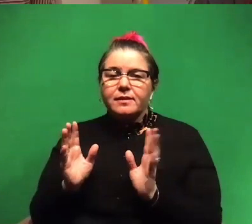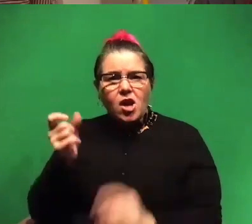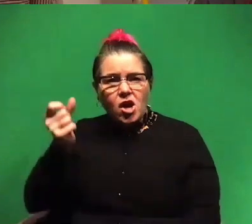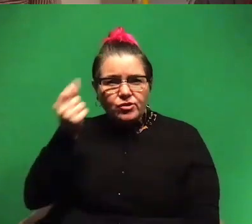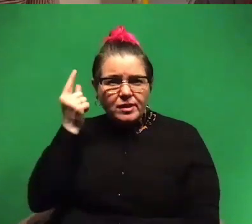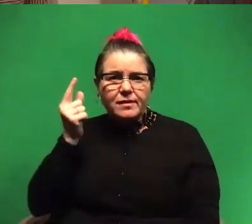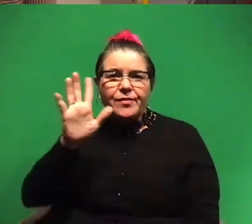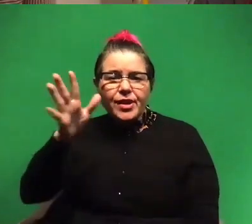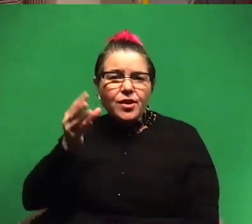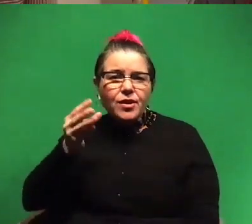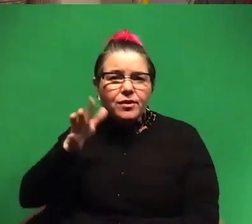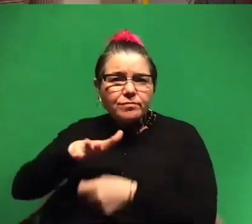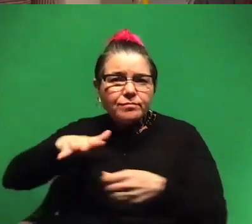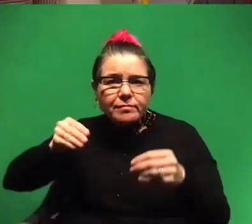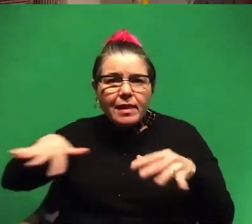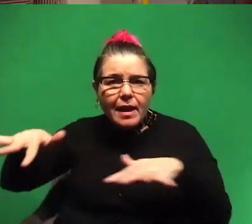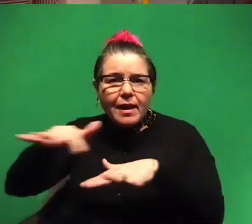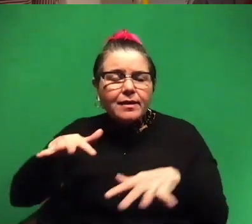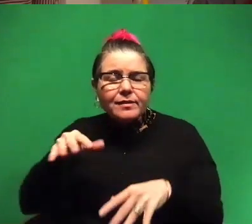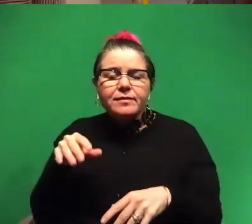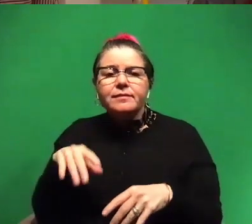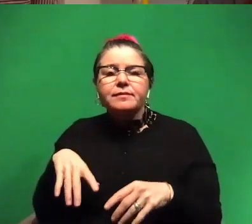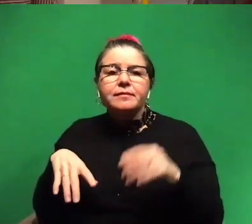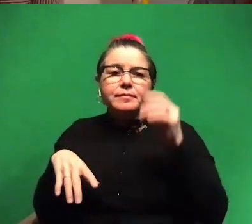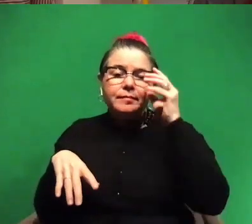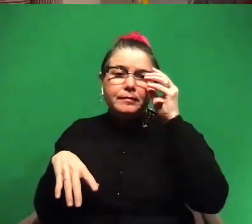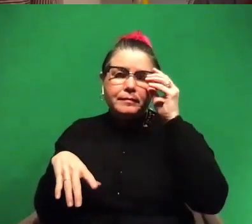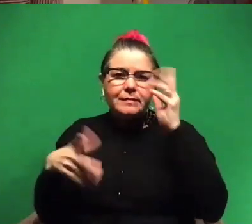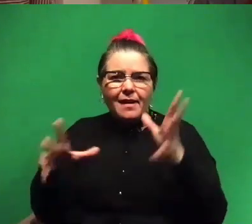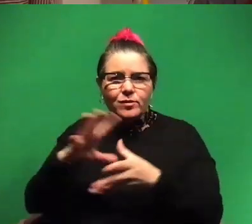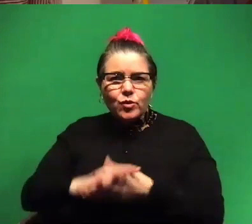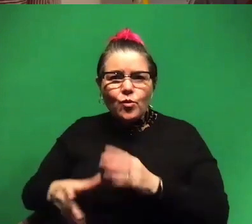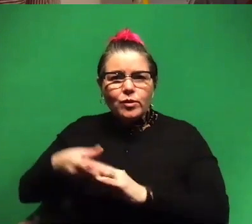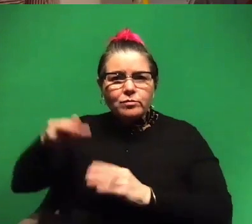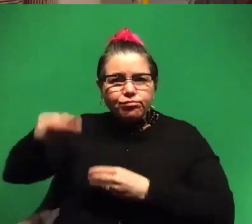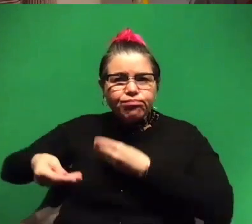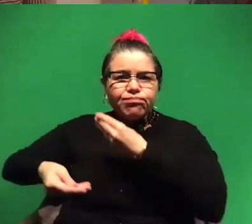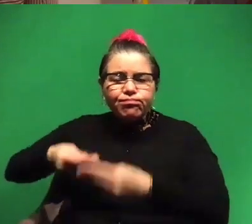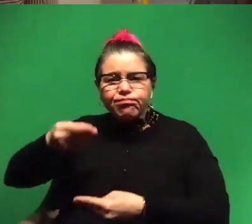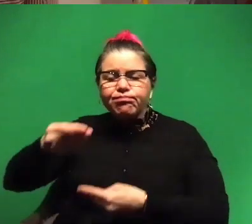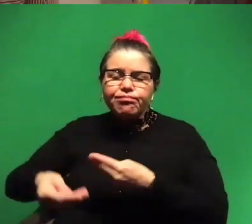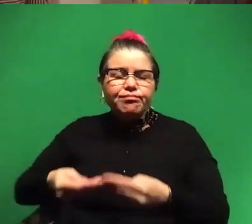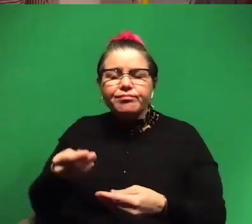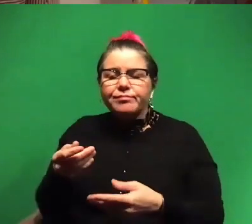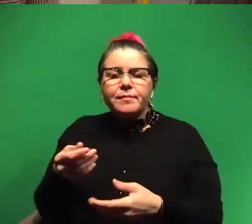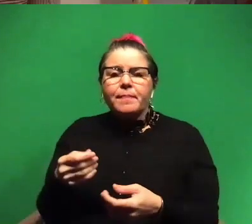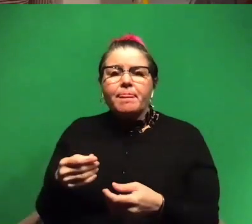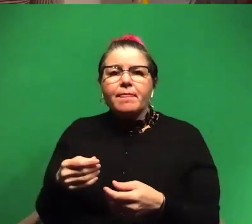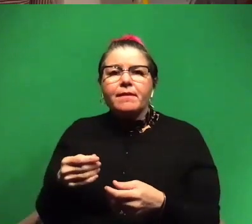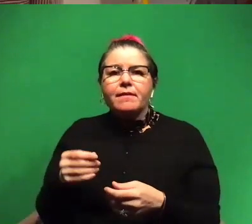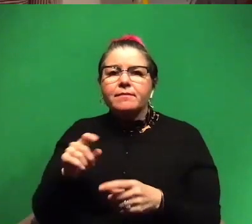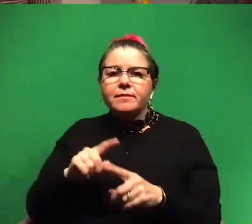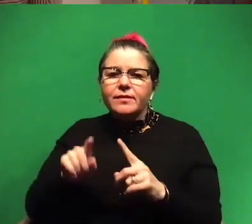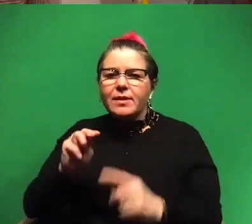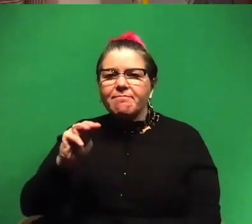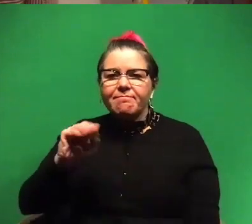of their territories and their land. And have stories from, you know, decades and generations of mining. And